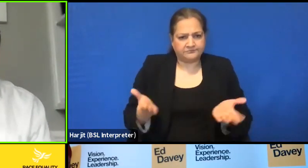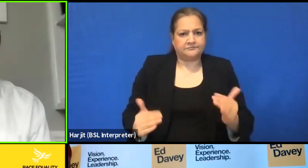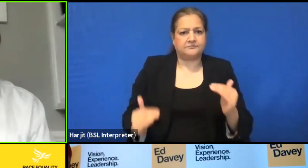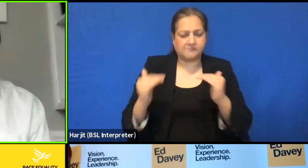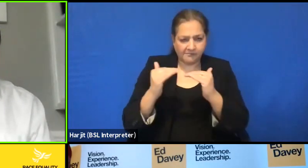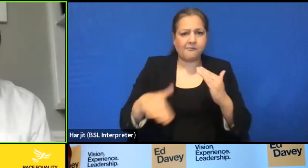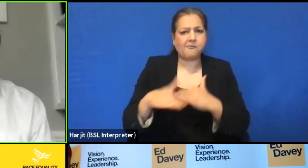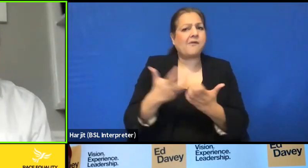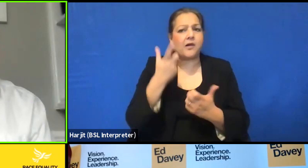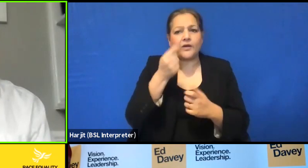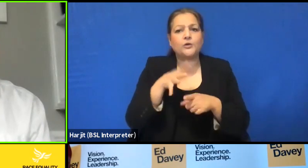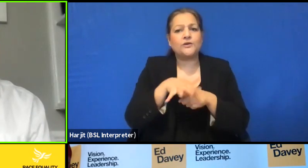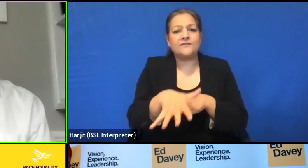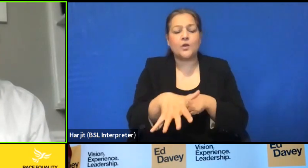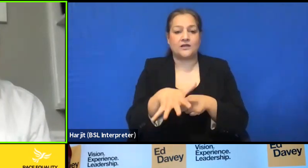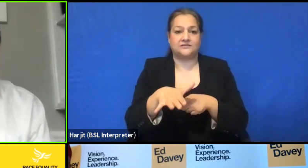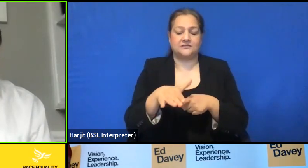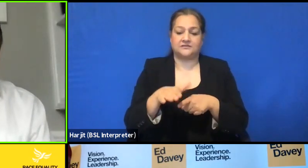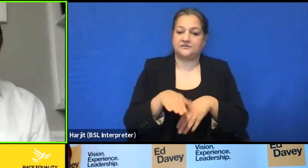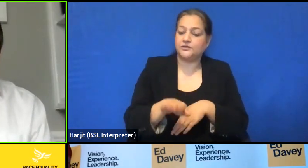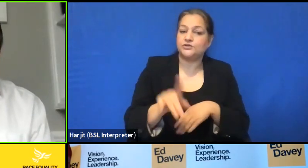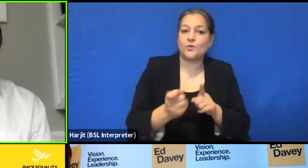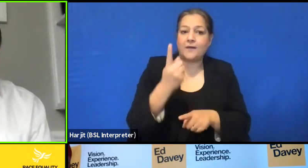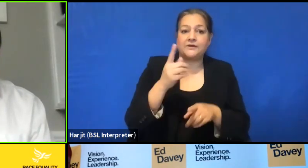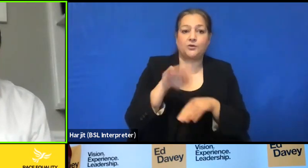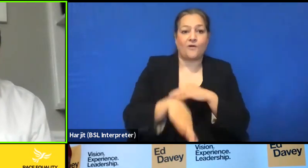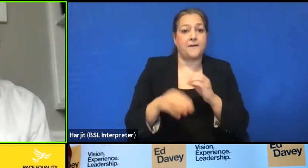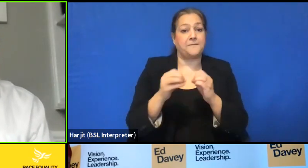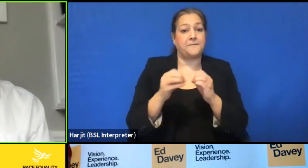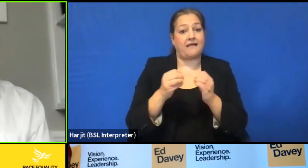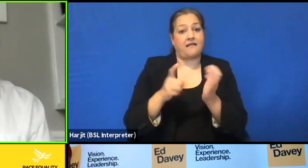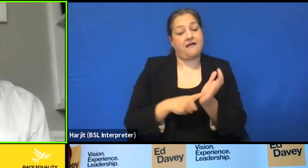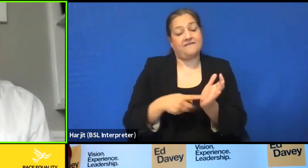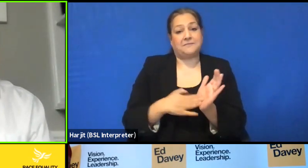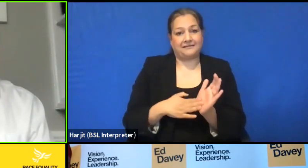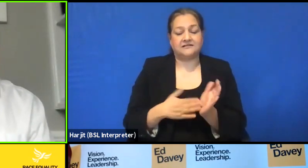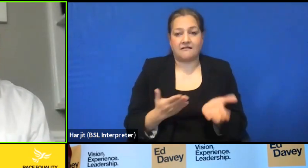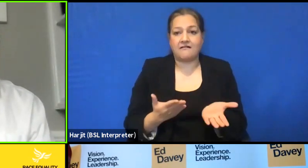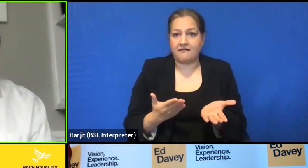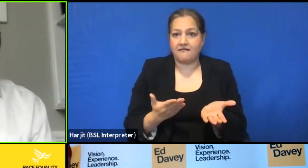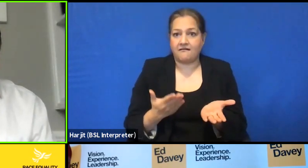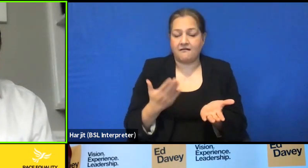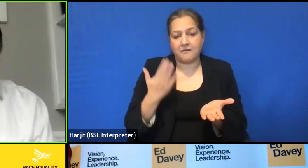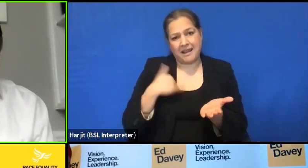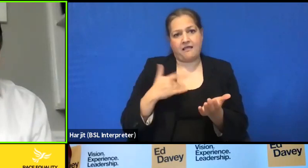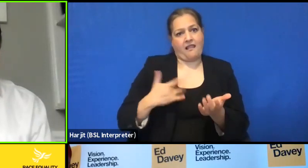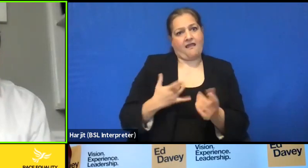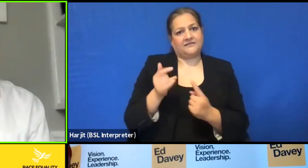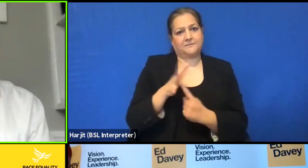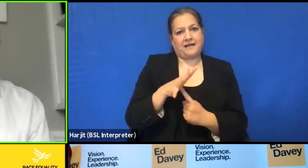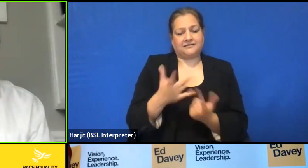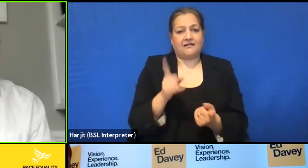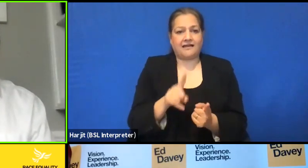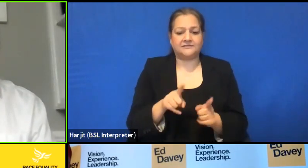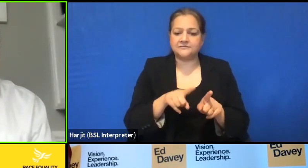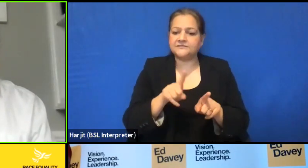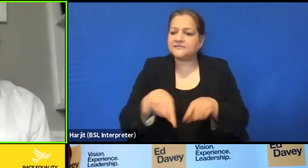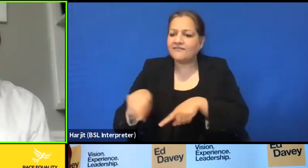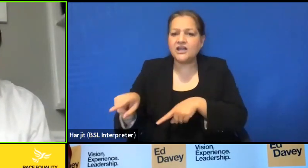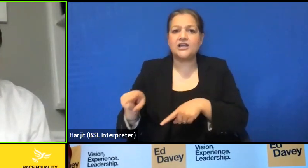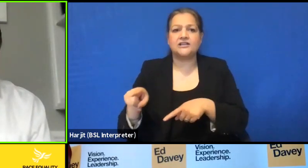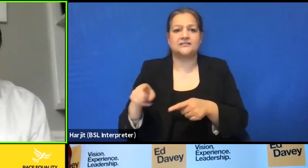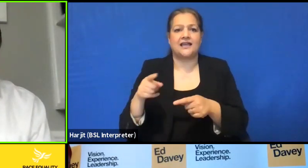this country will take in response to Black Lives Matter and the disproportionate deaths as well of ethnic minority Britons during